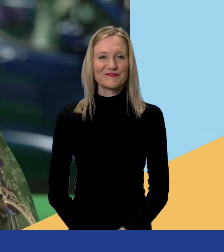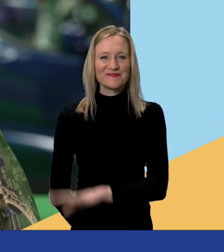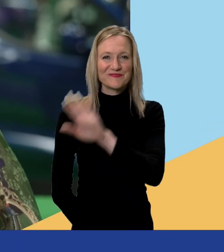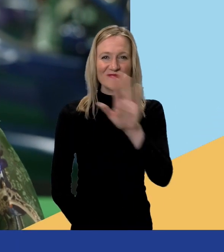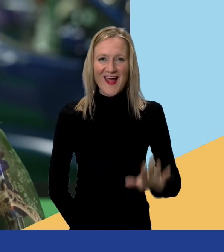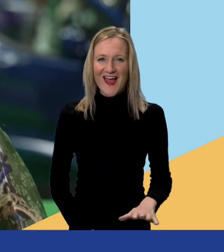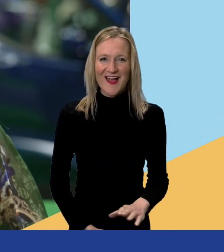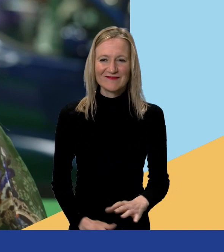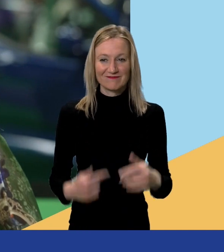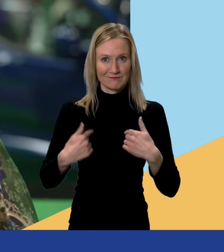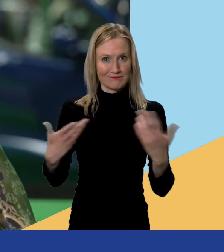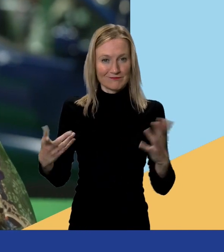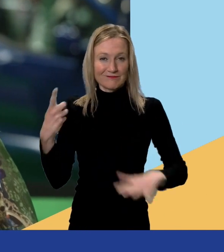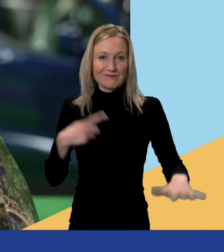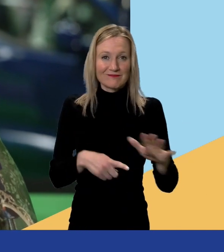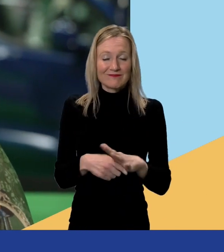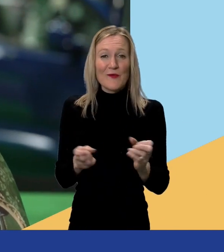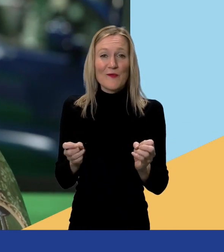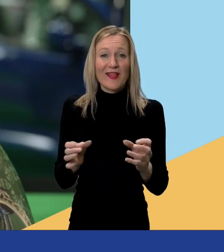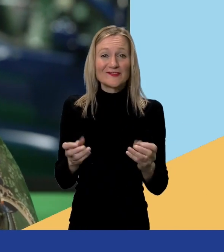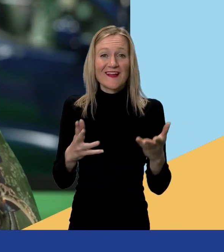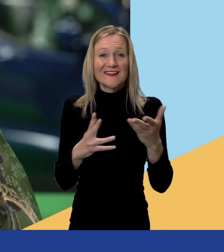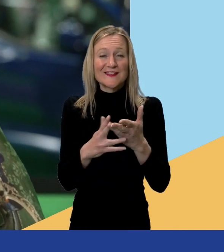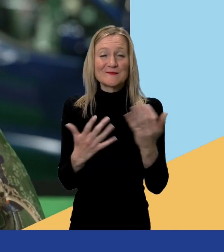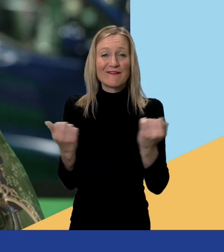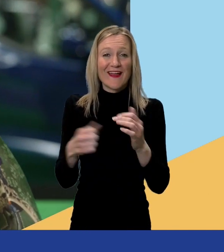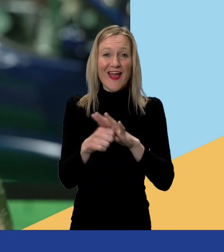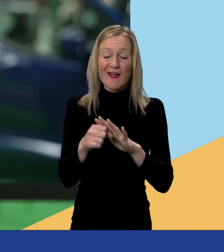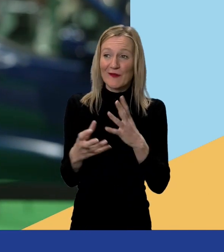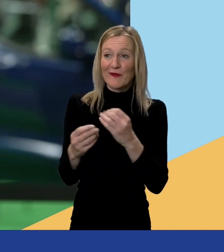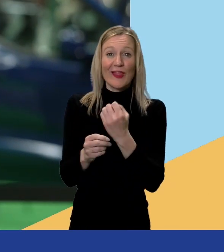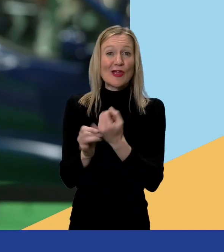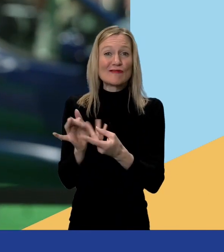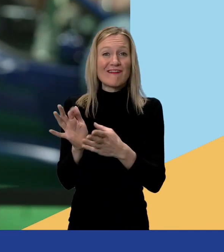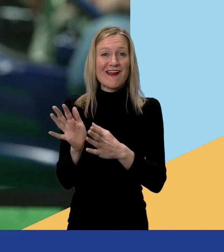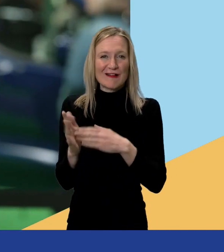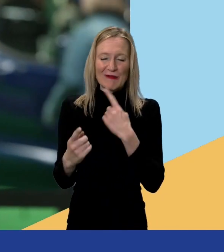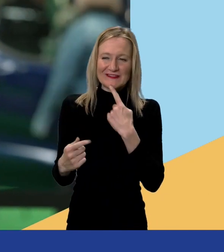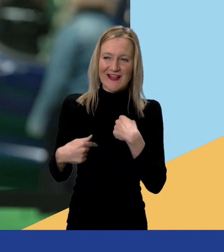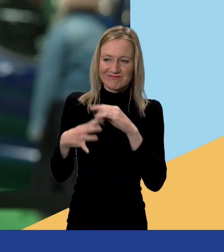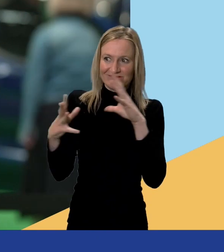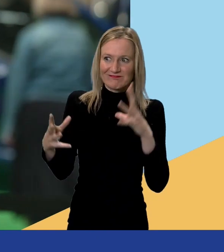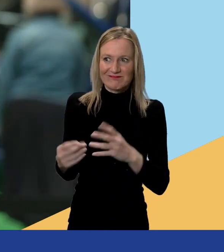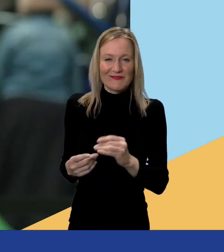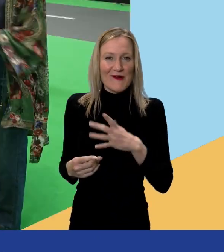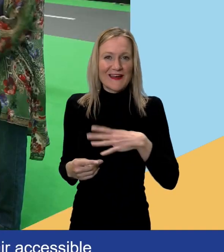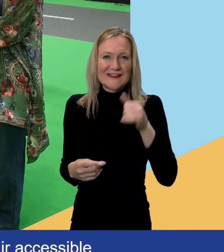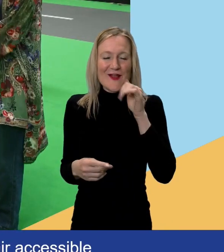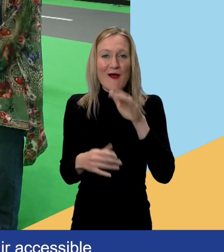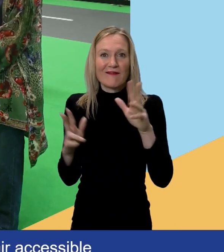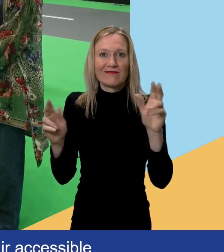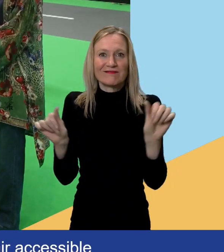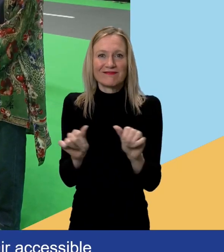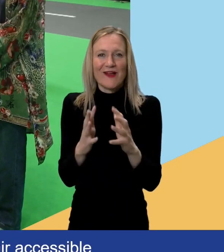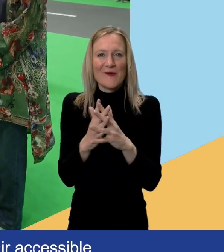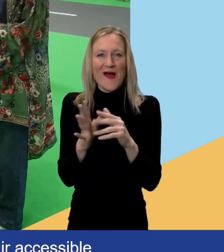Hello everyone, I'm now in the wheelchair accessible vehicle area where I'm joined with Graham, who's going to tell us everything there is to know about WAVs. Over to you,